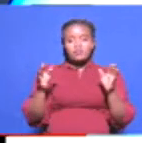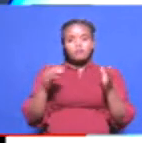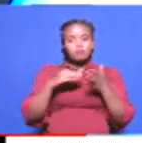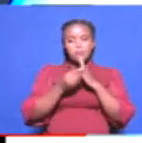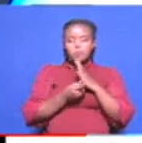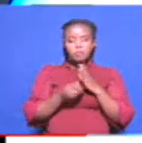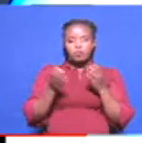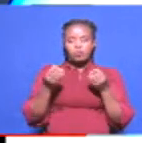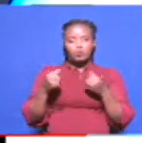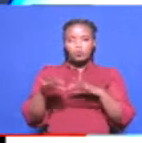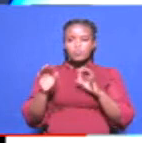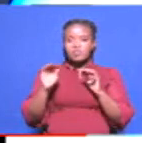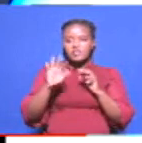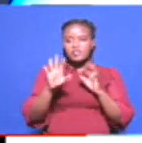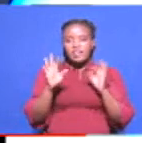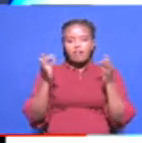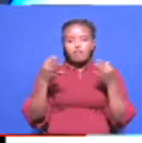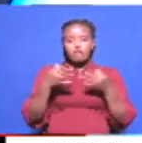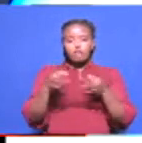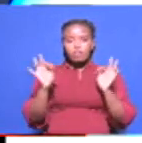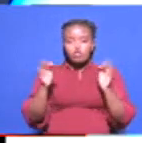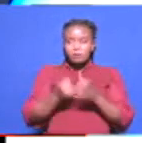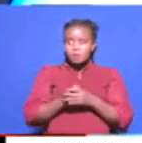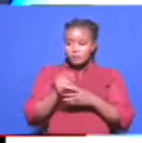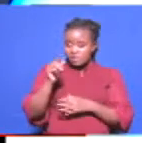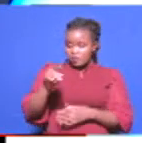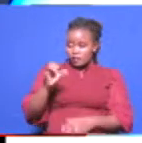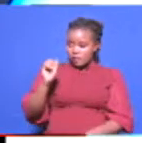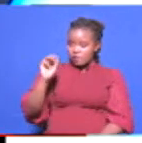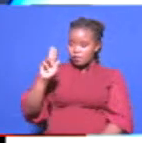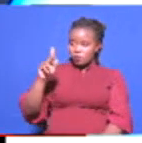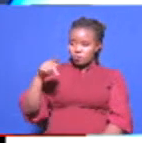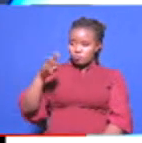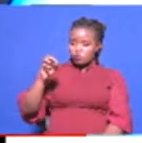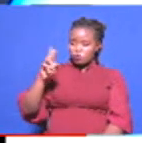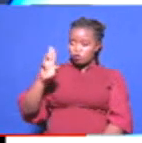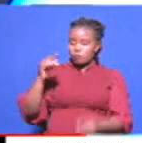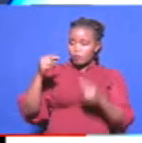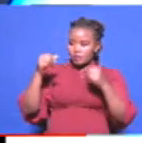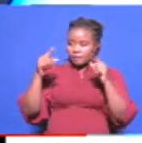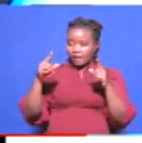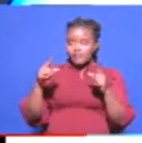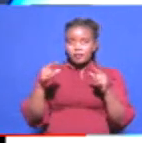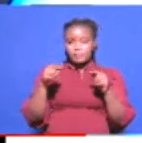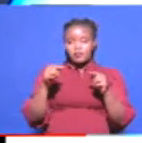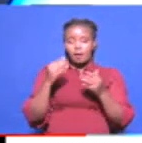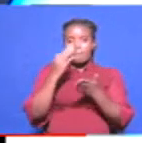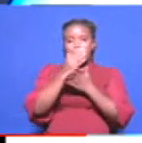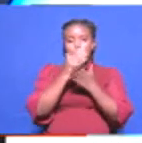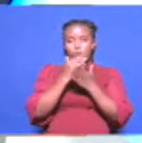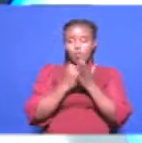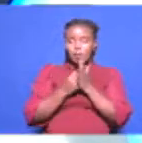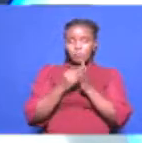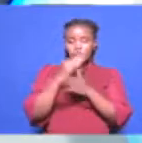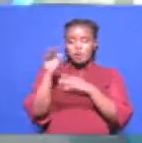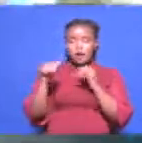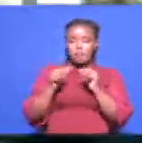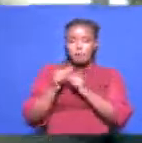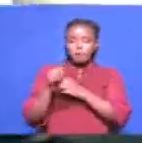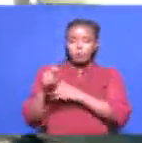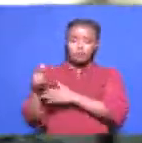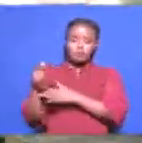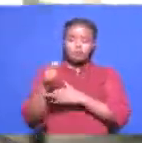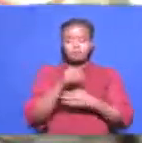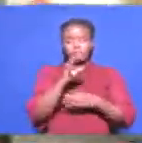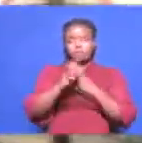freedom. Superstars is the movie we feature tonight in our segment, Cinemas and Theatre.